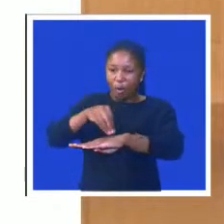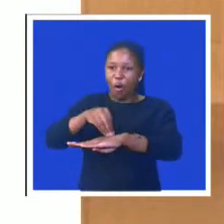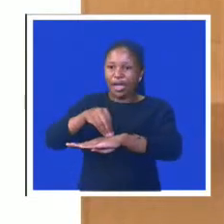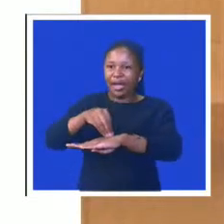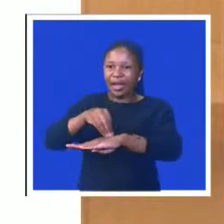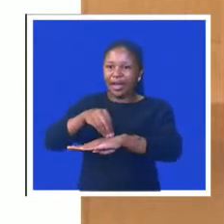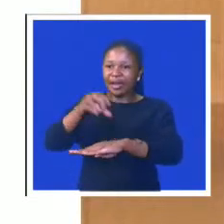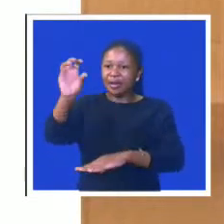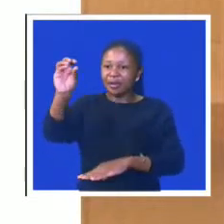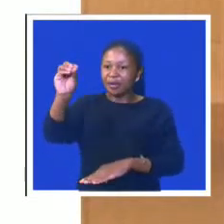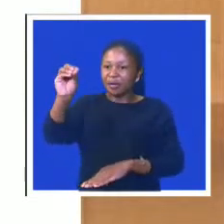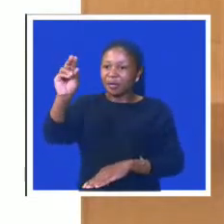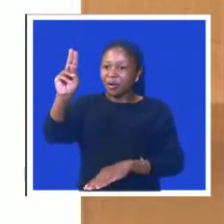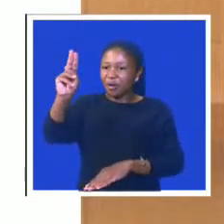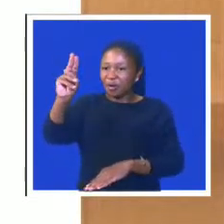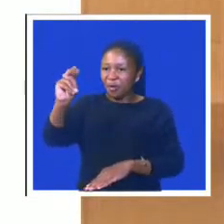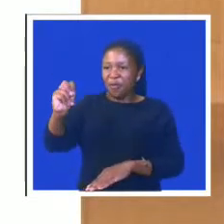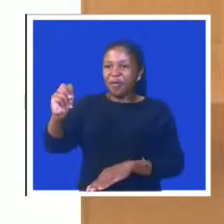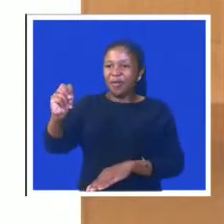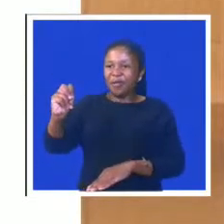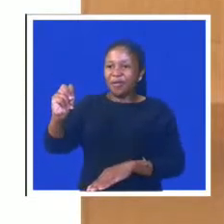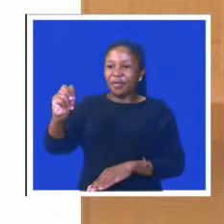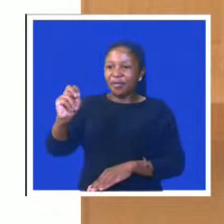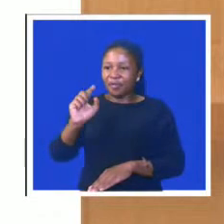word on